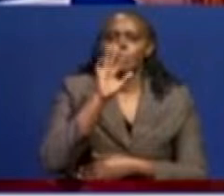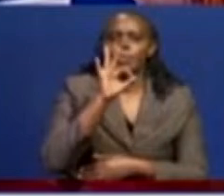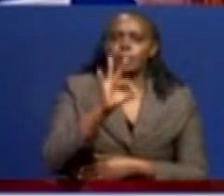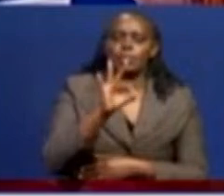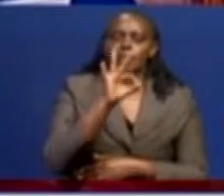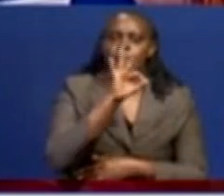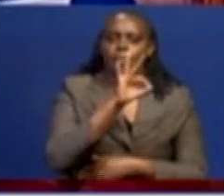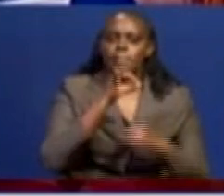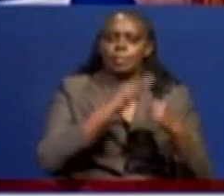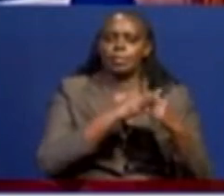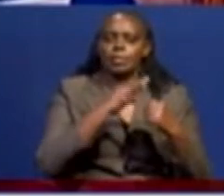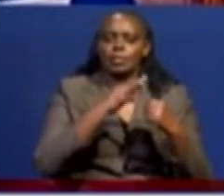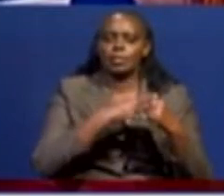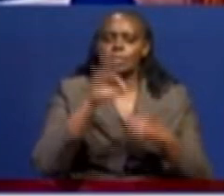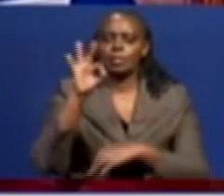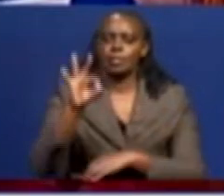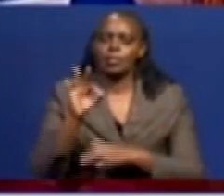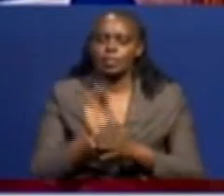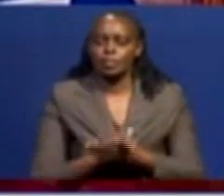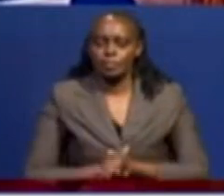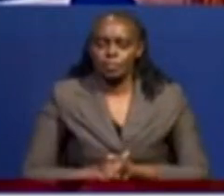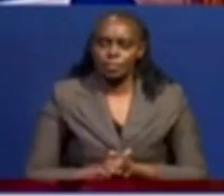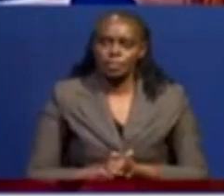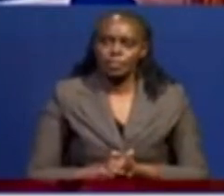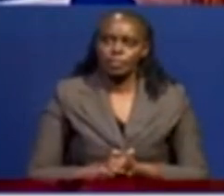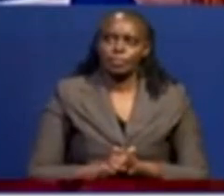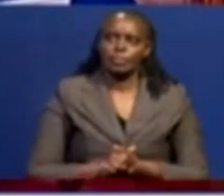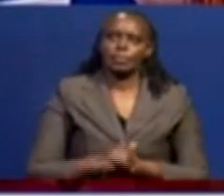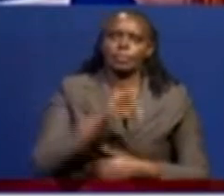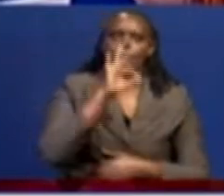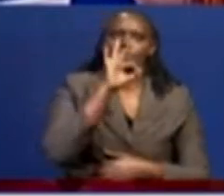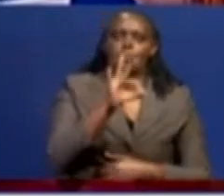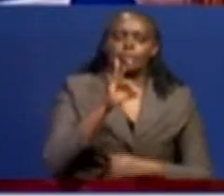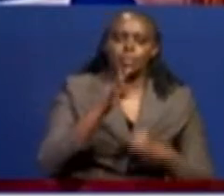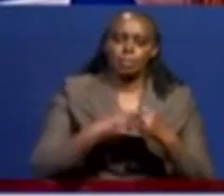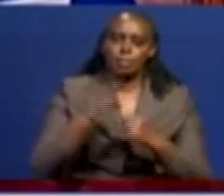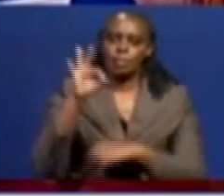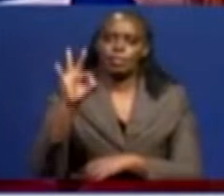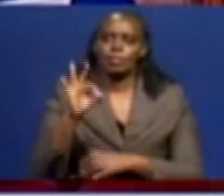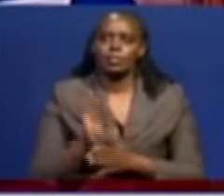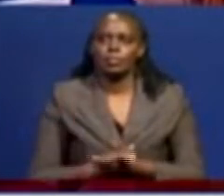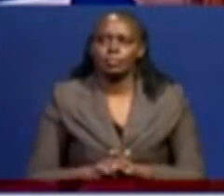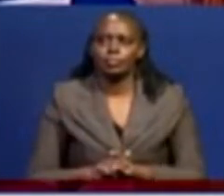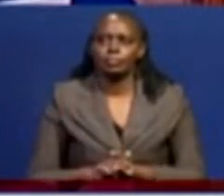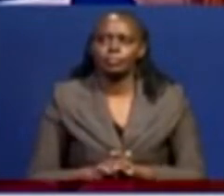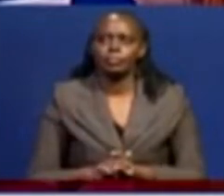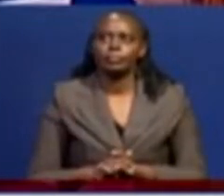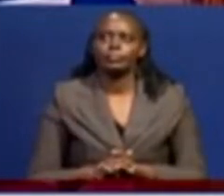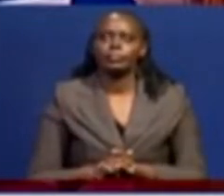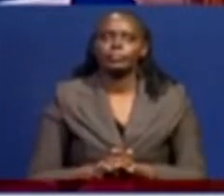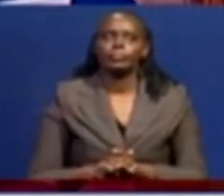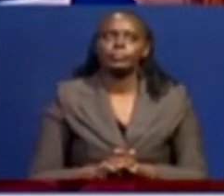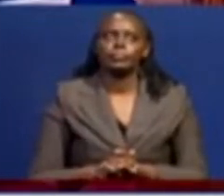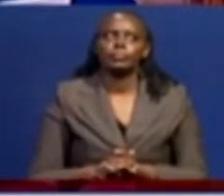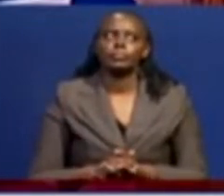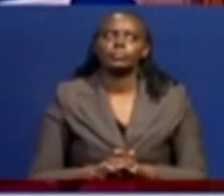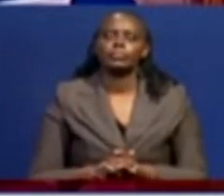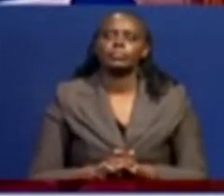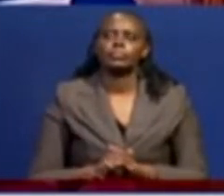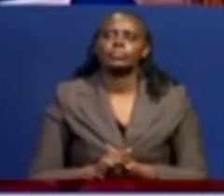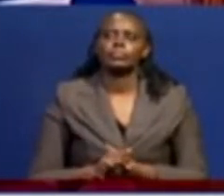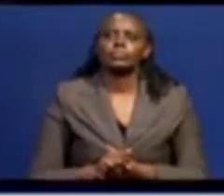page 388. 383. I beg your pardon. 383. I beg your pardon.